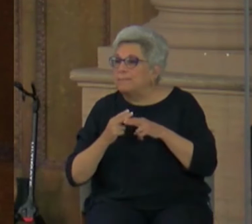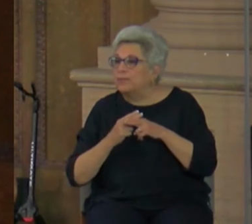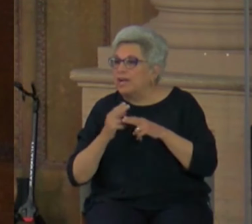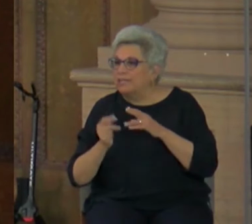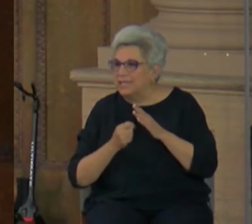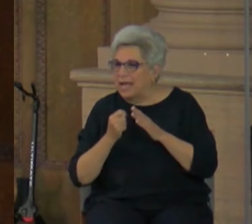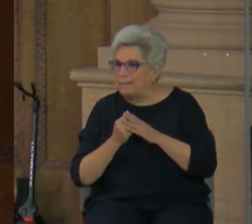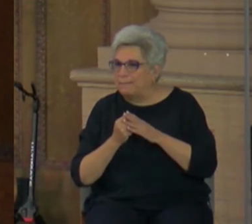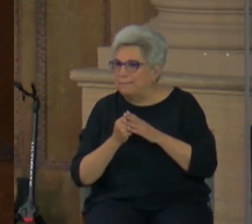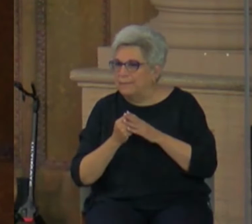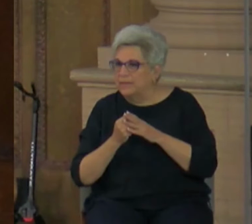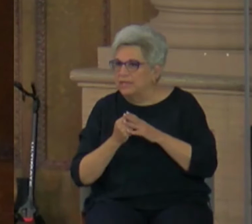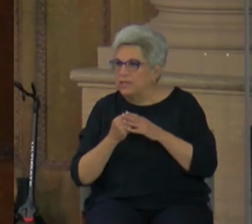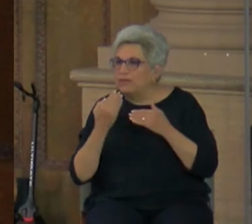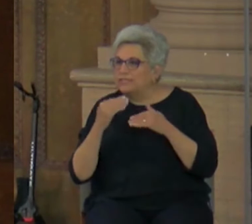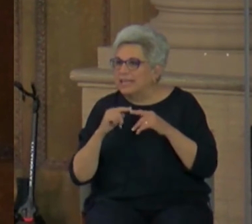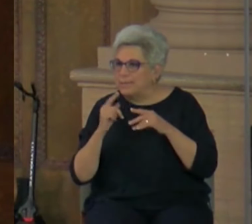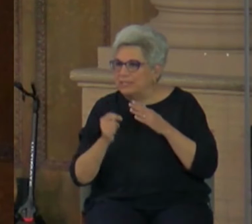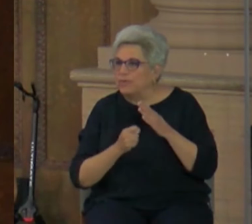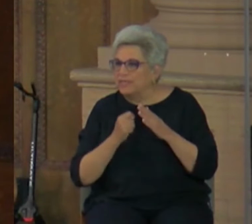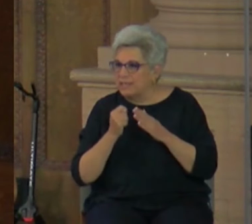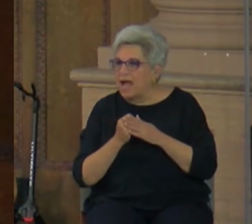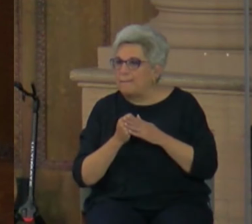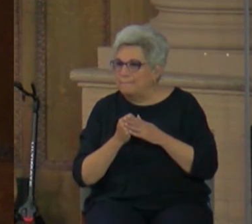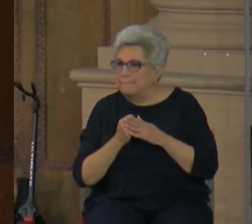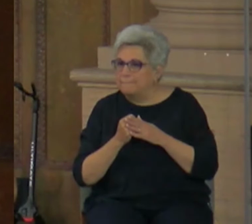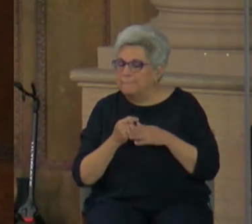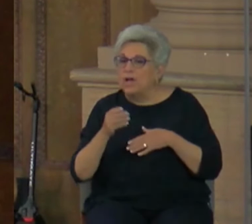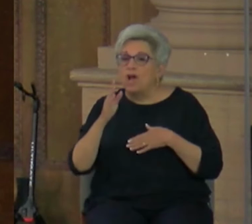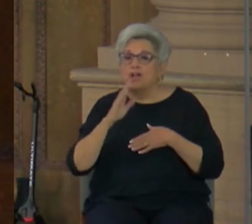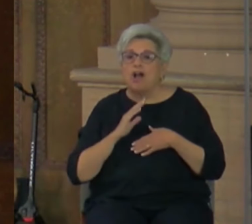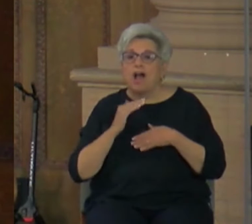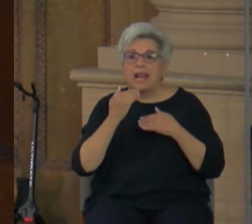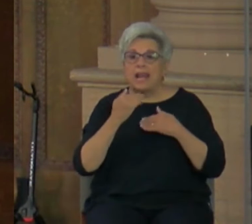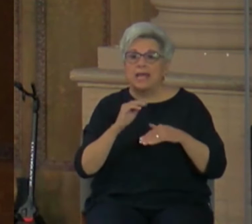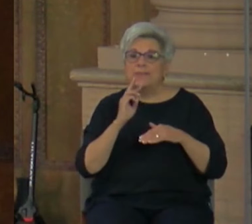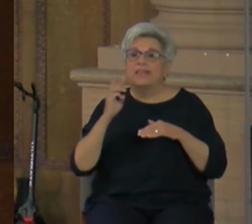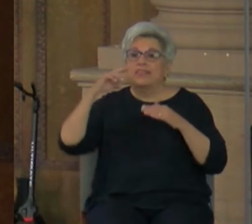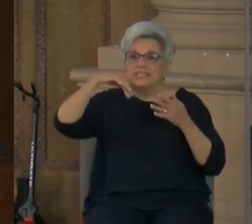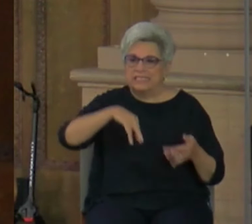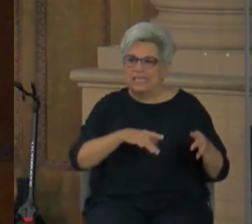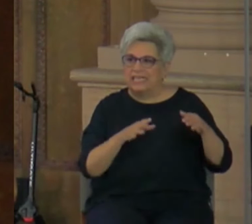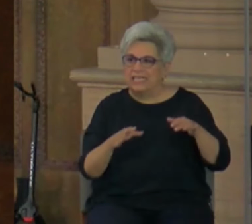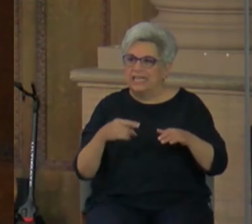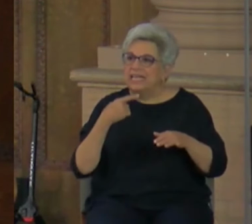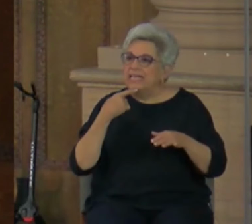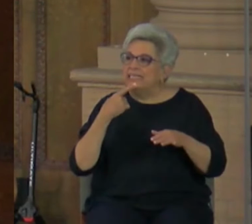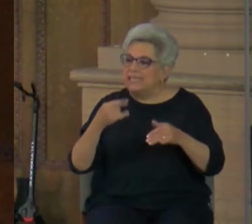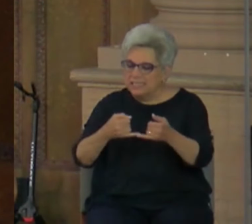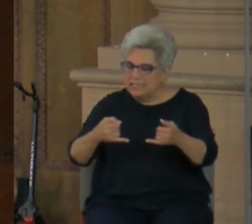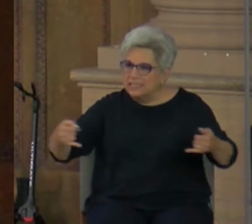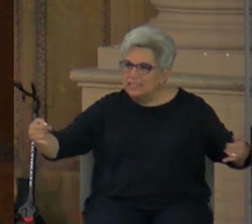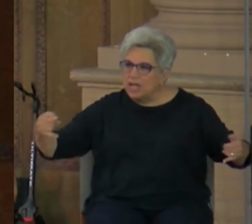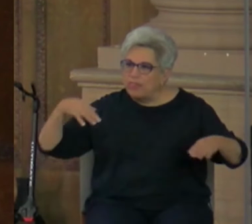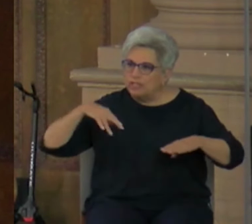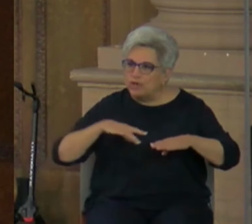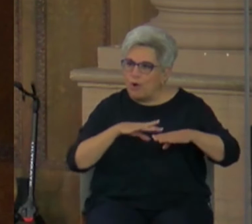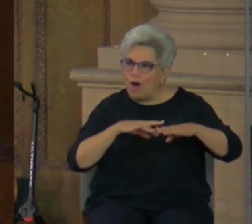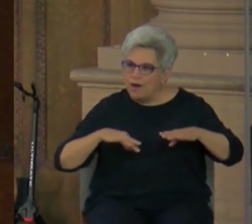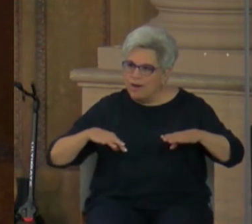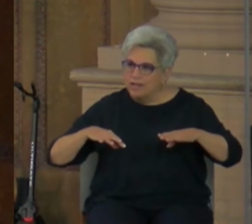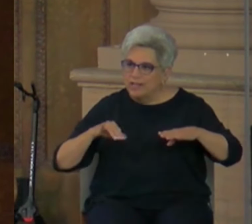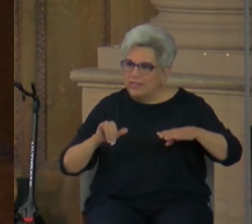limited. God confines the sea. He tells the waves where to stop. God's plan is that chaos and evil would be